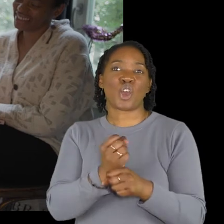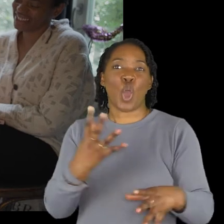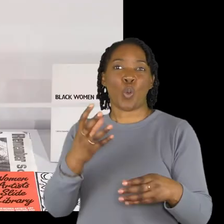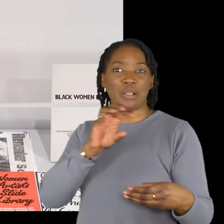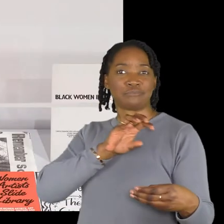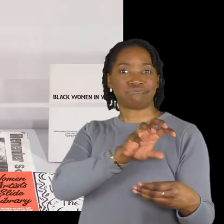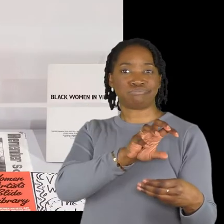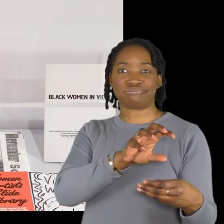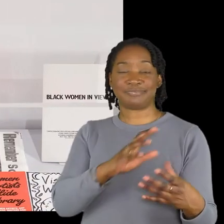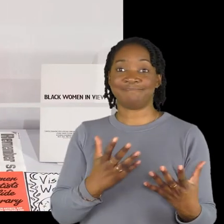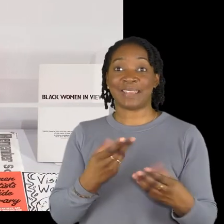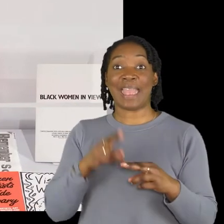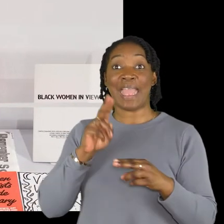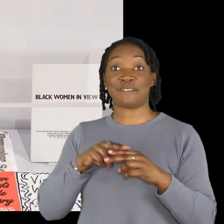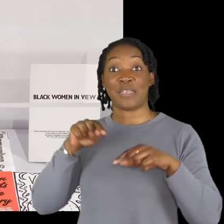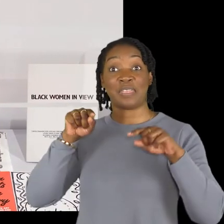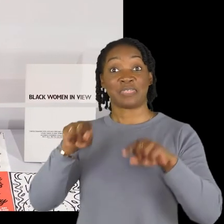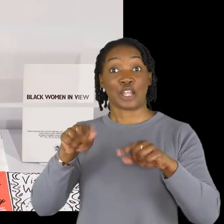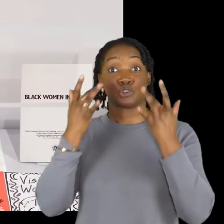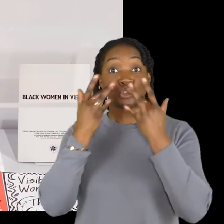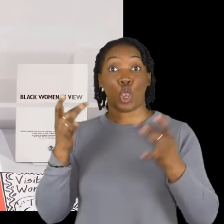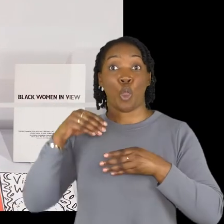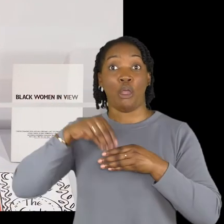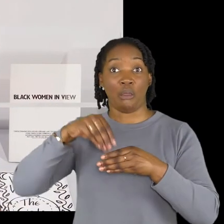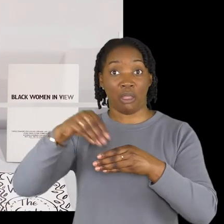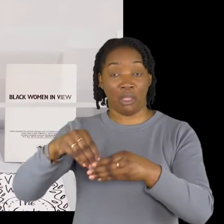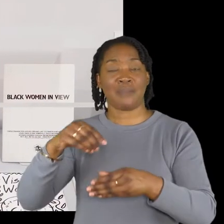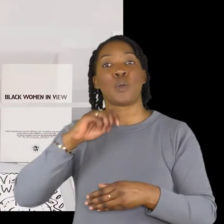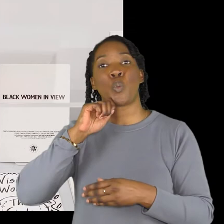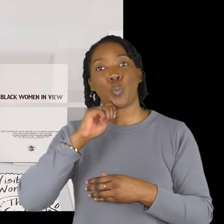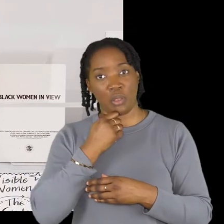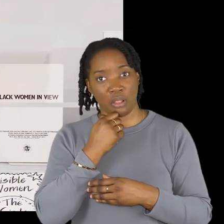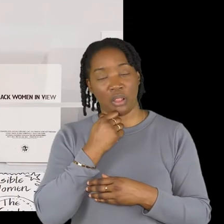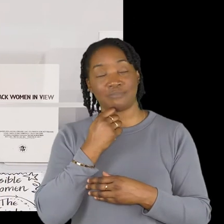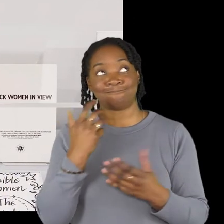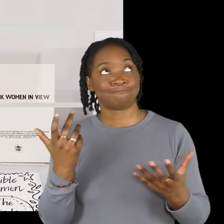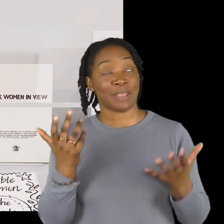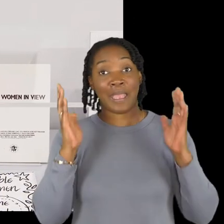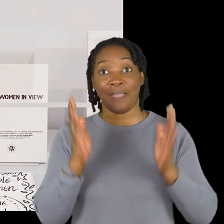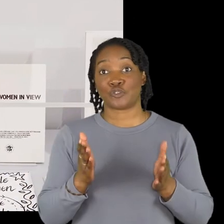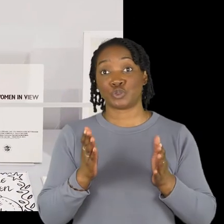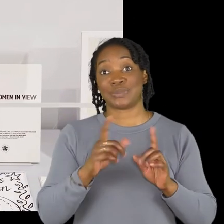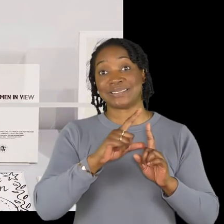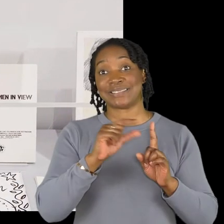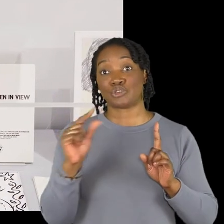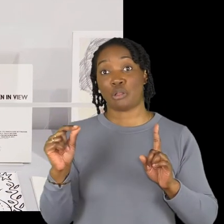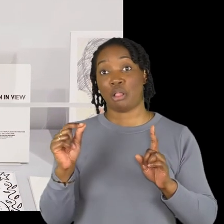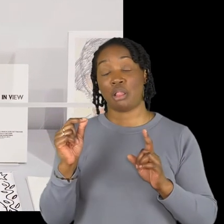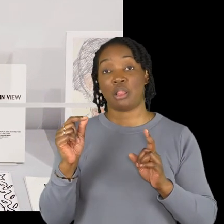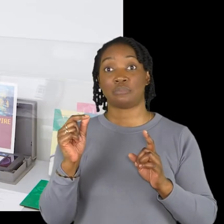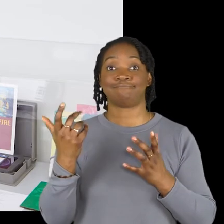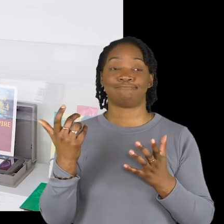crest. If I archive the show, I will archive it'll have to be a digital